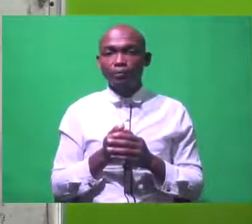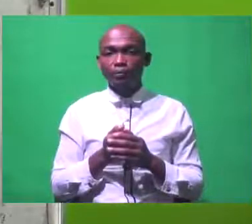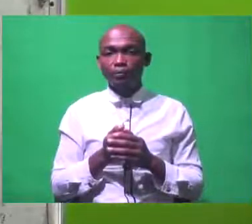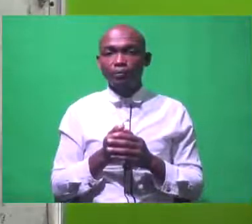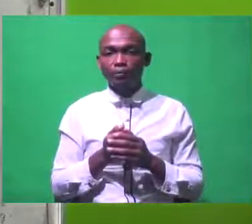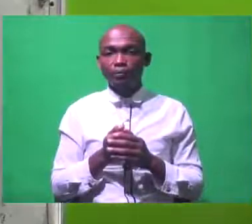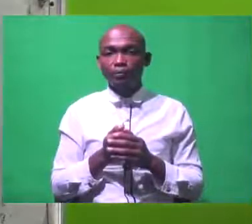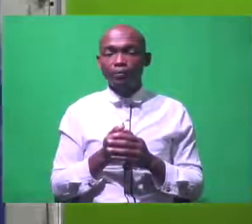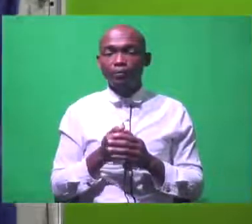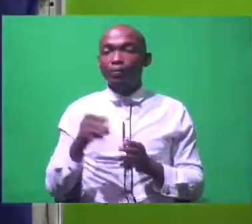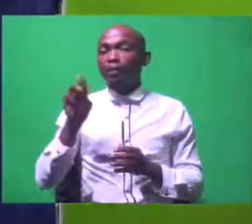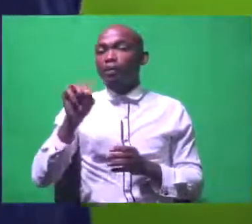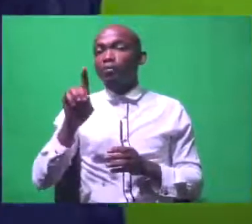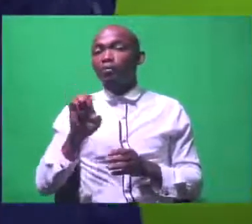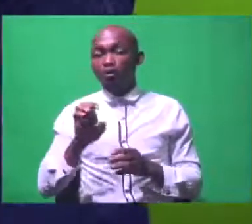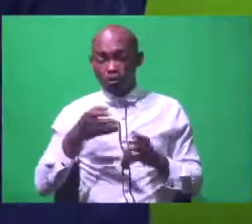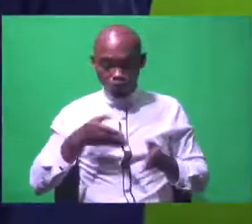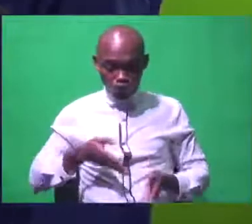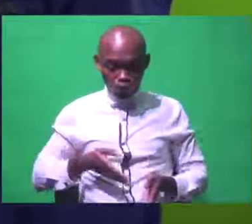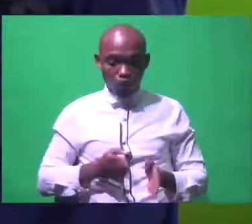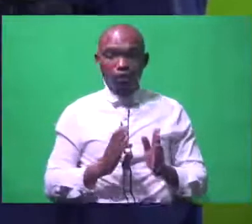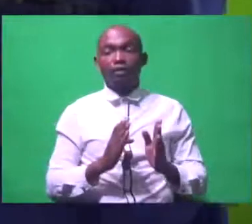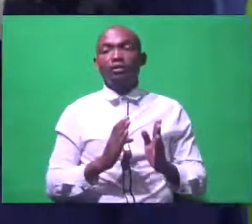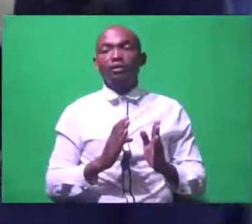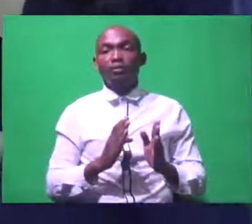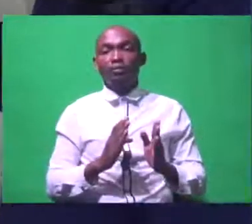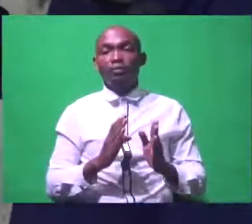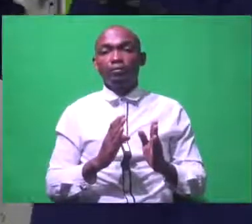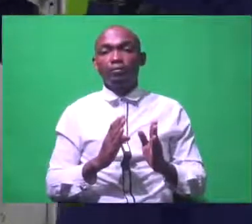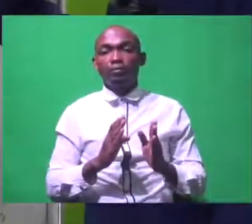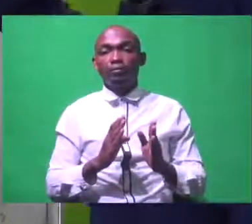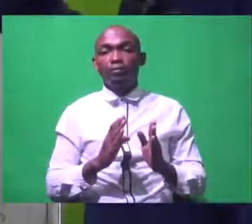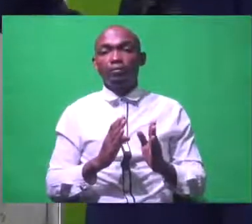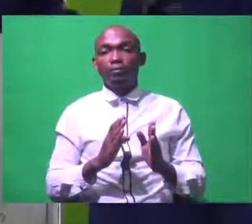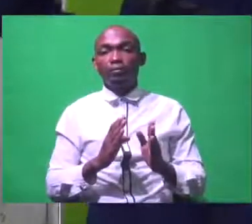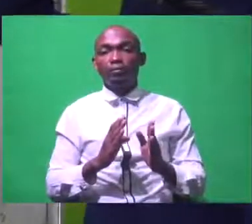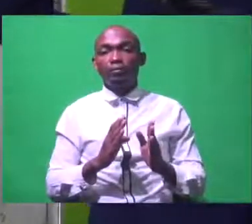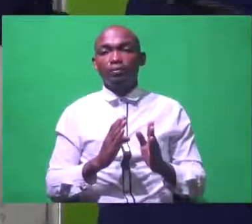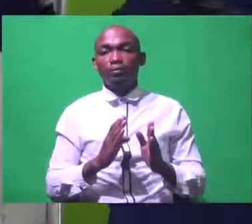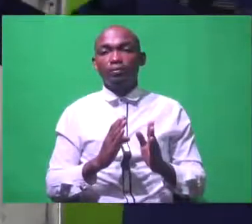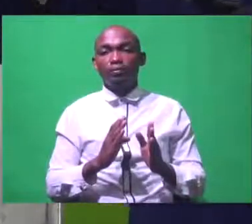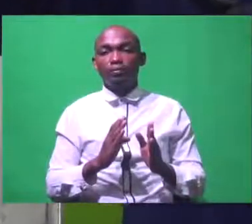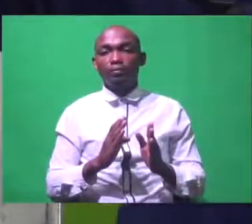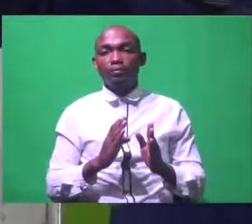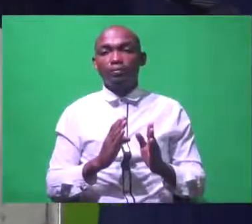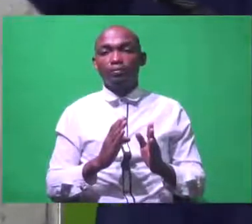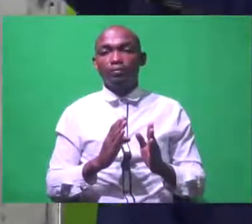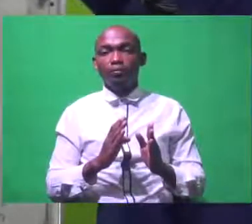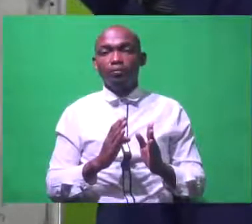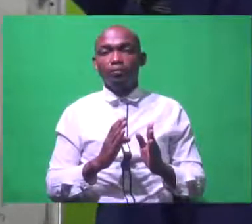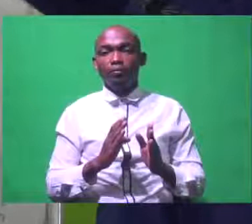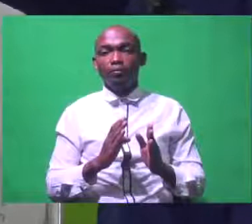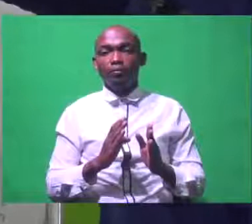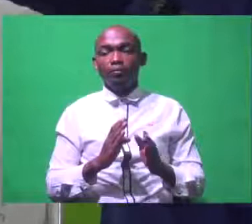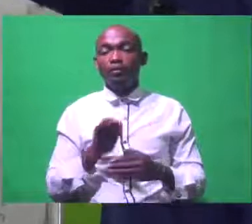So the mode of production means